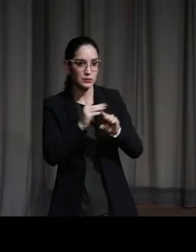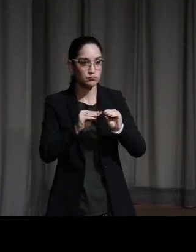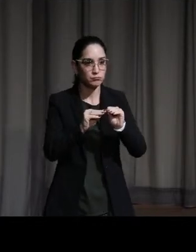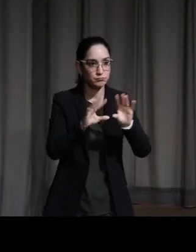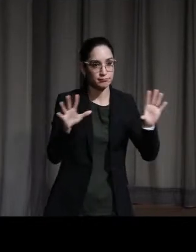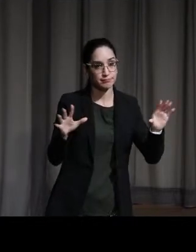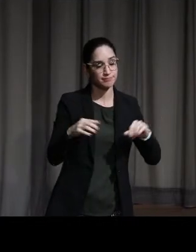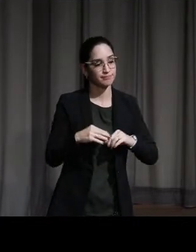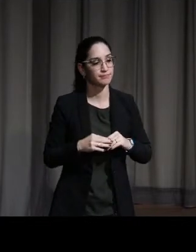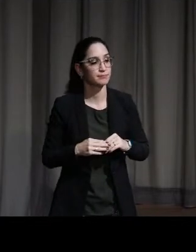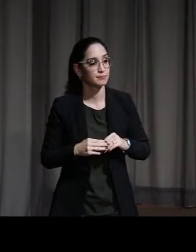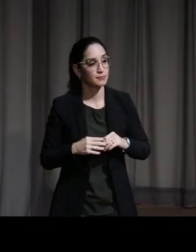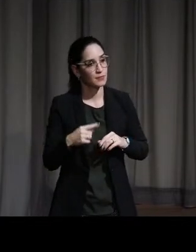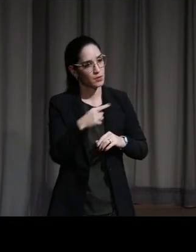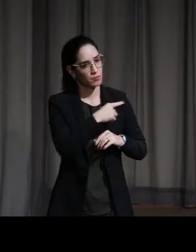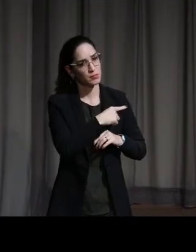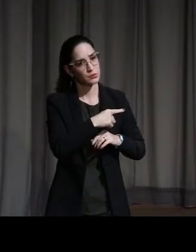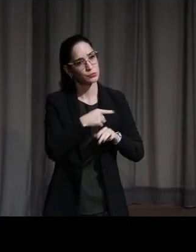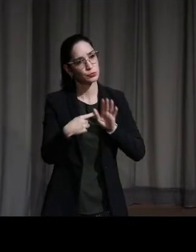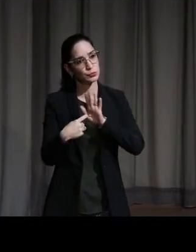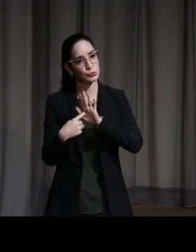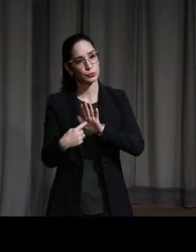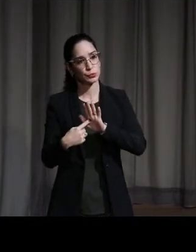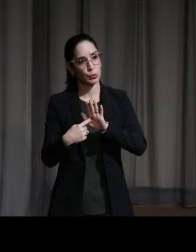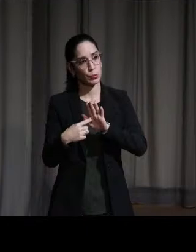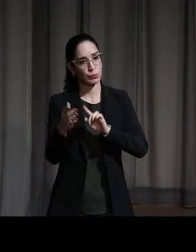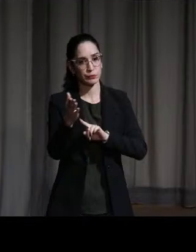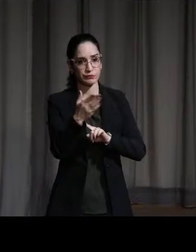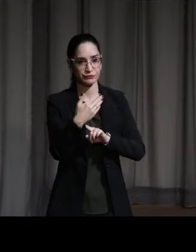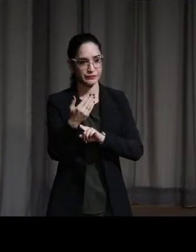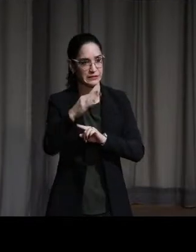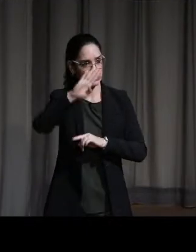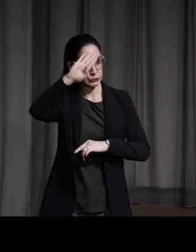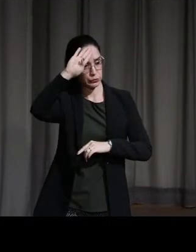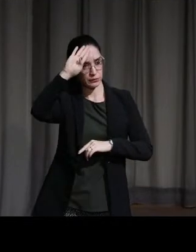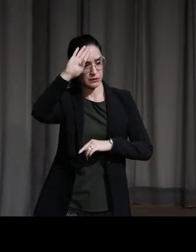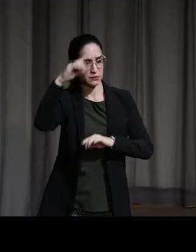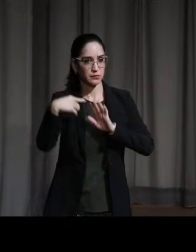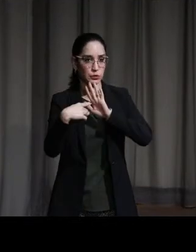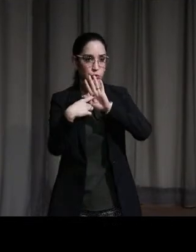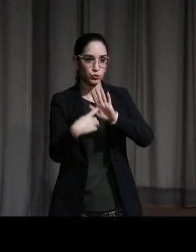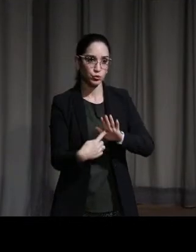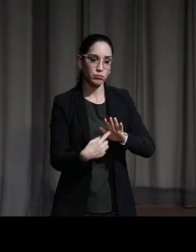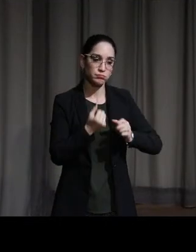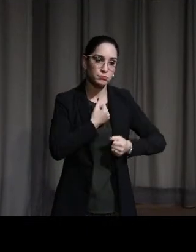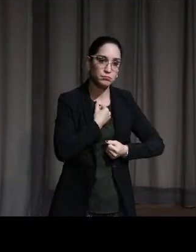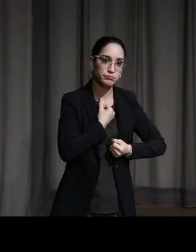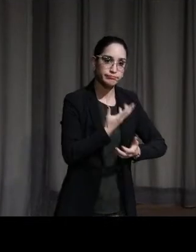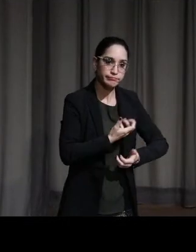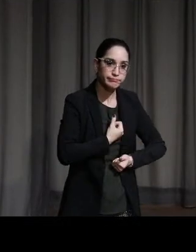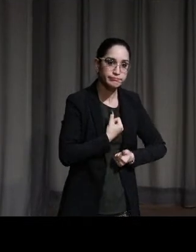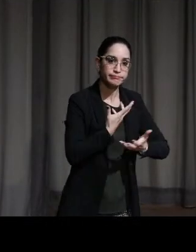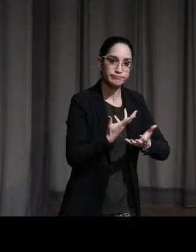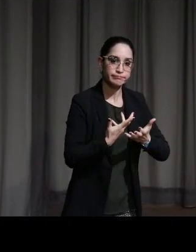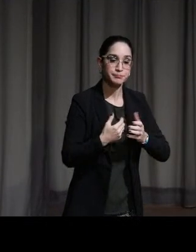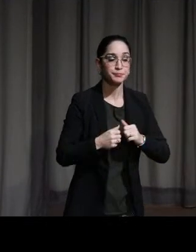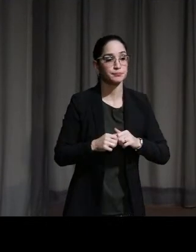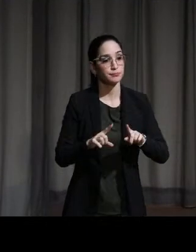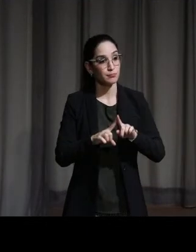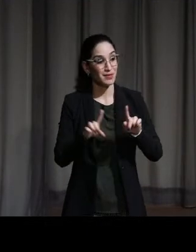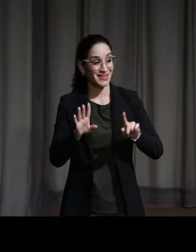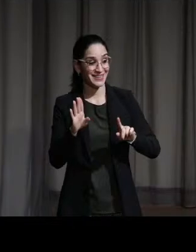Cuban flag which you can sort of pick out. Yes. So you get some. Yeah, kind you of do get the clues, Cuban flag. But the abstract what does that expressionism mean? point is very interesting because, of course, there's this,